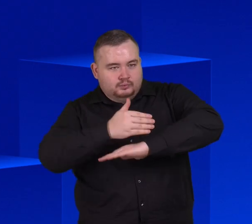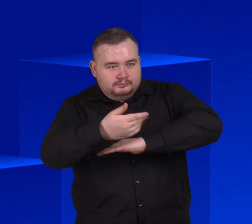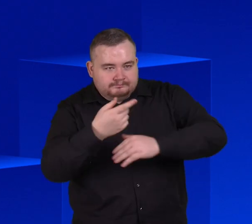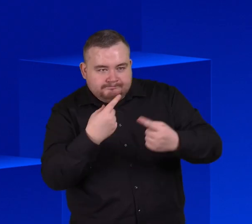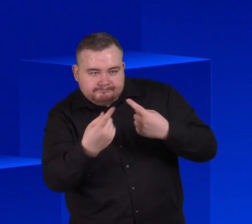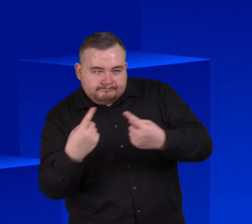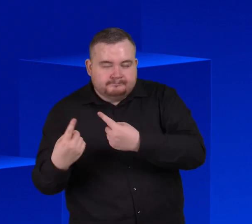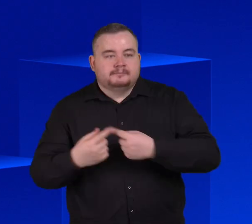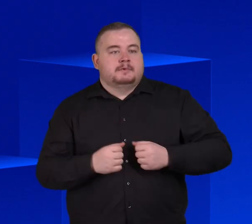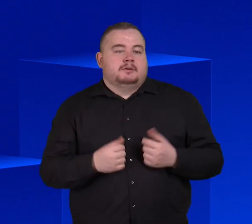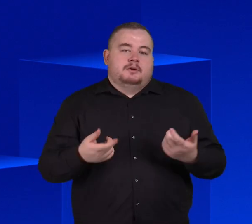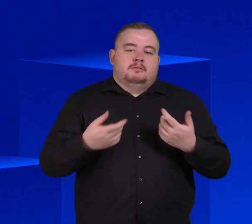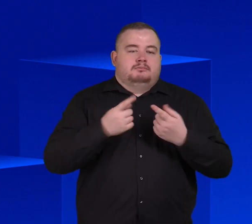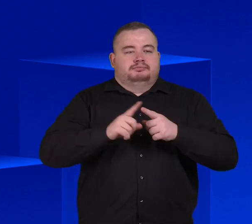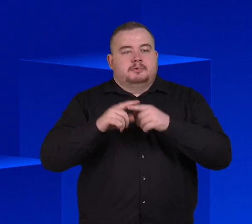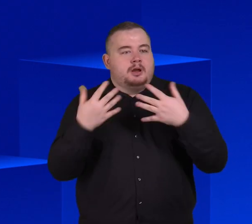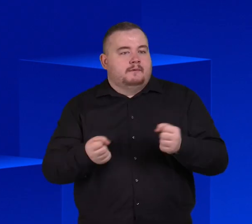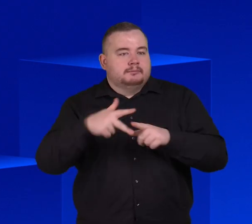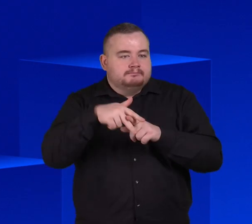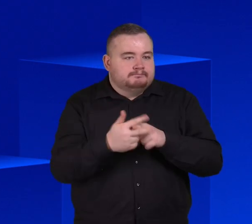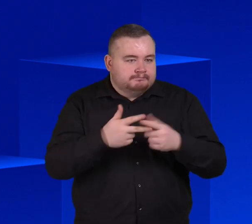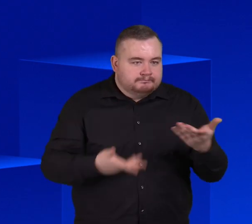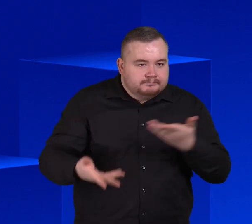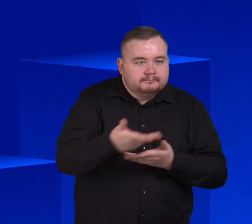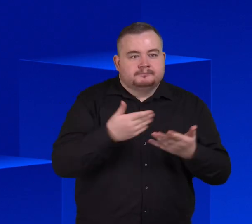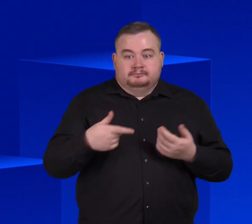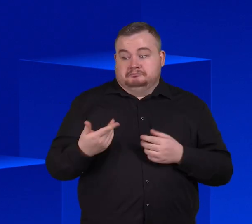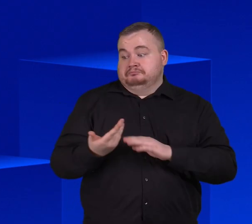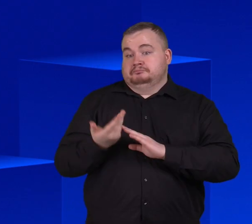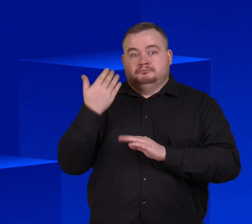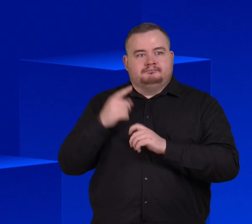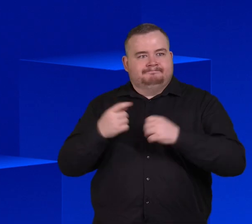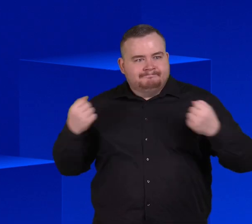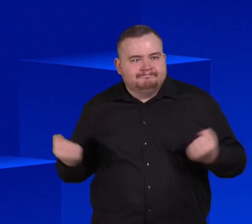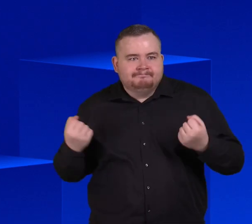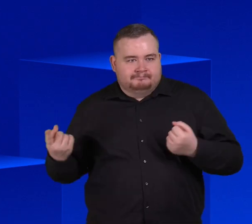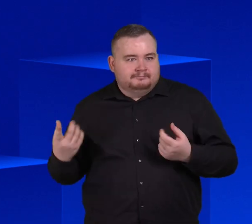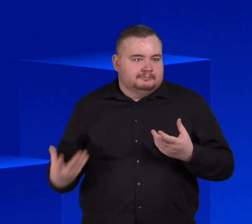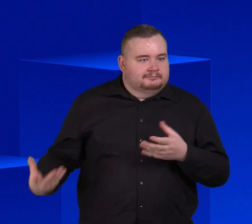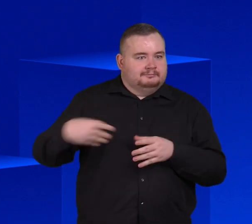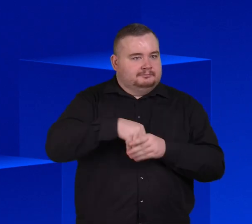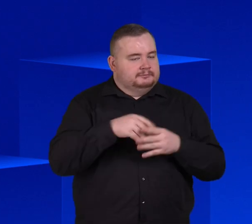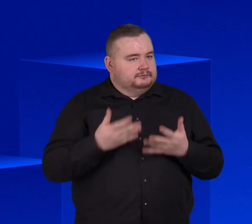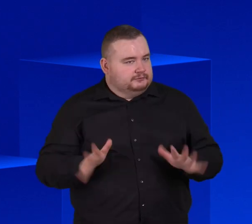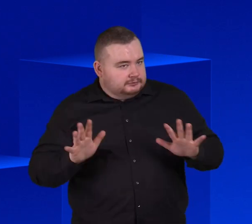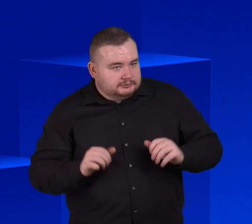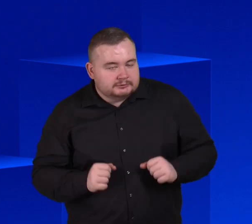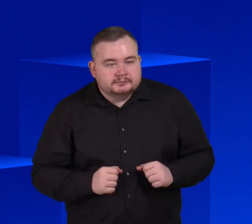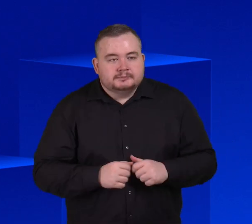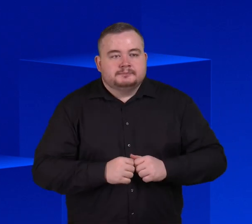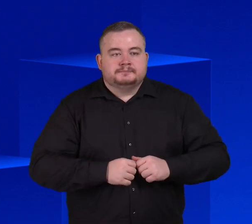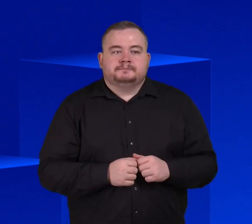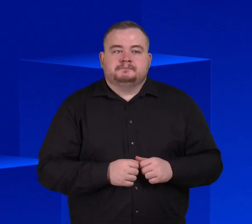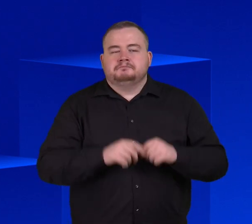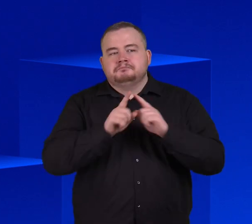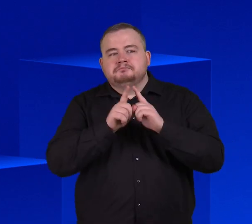very recently. So maybe it's not enough time now to discuss this instrument actually, but